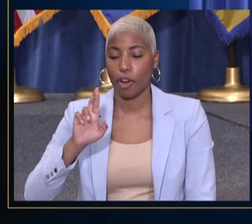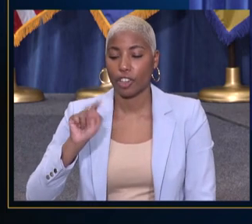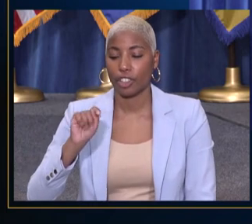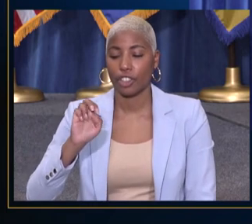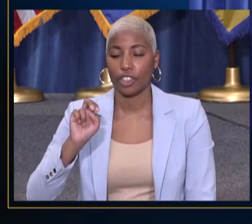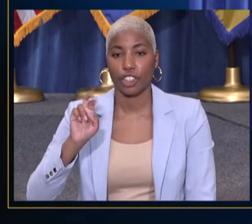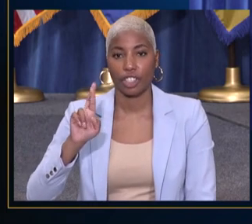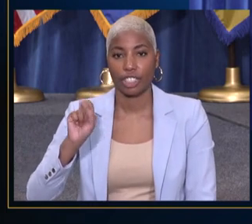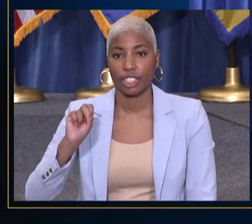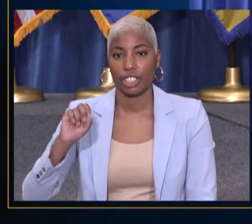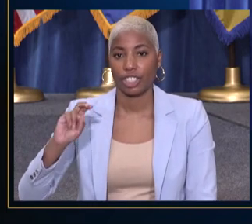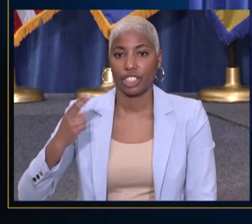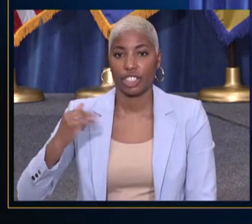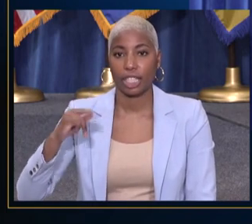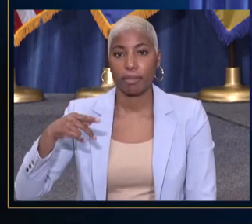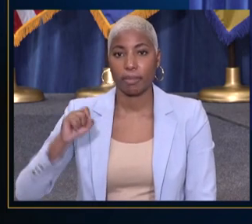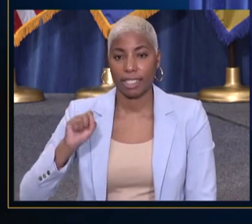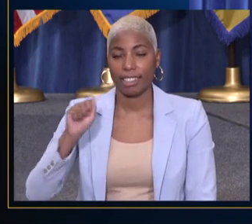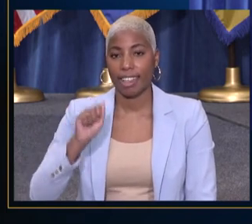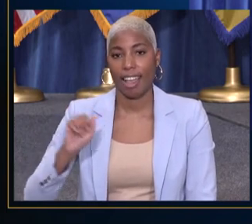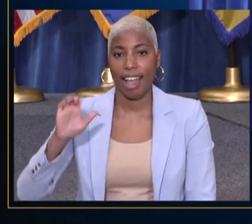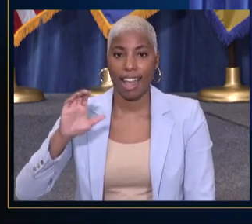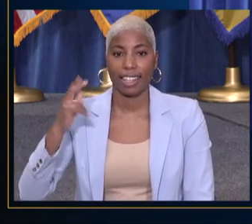partnerships@hhs.gov. That's